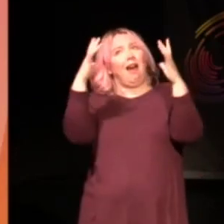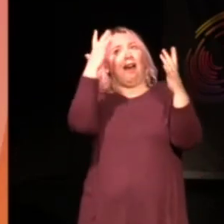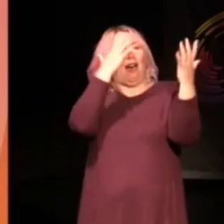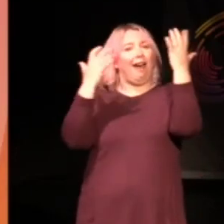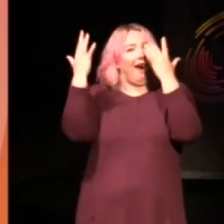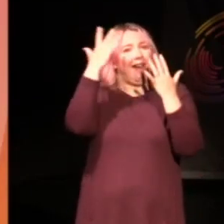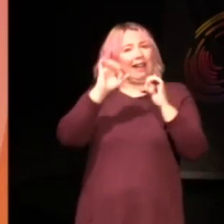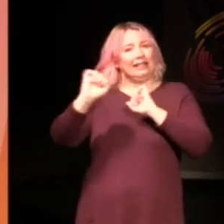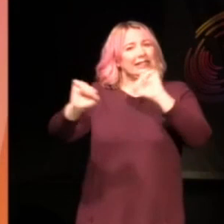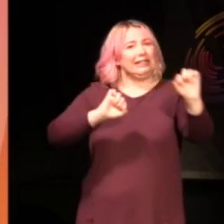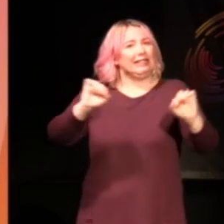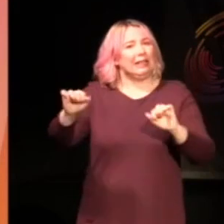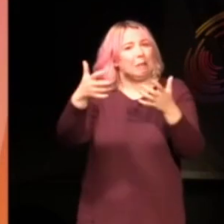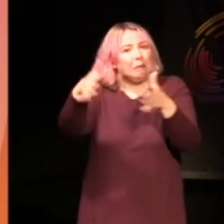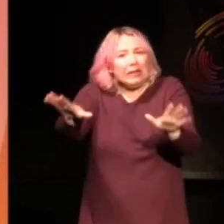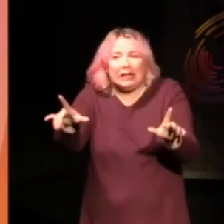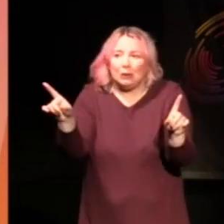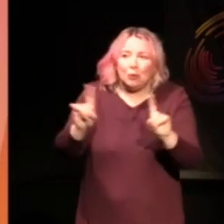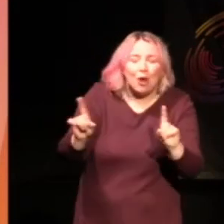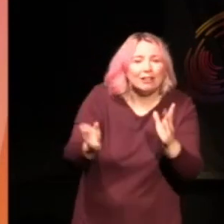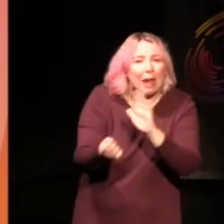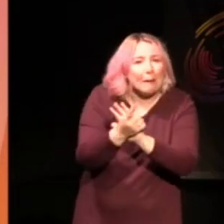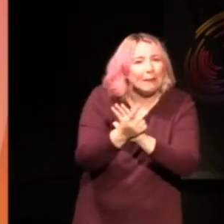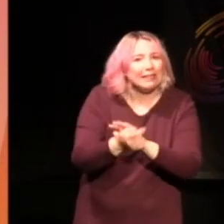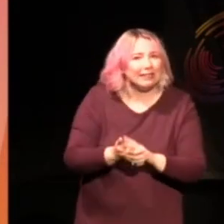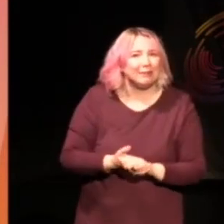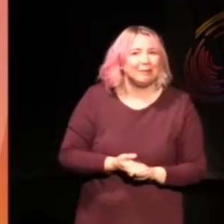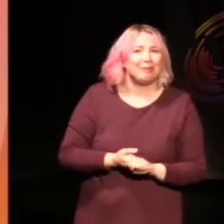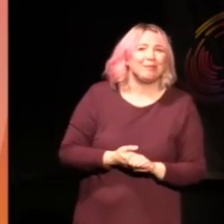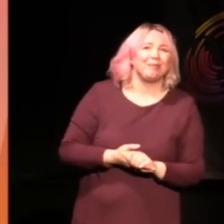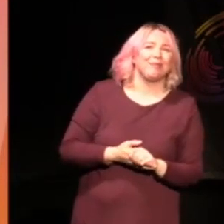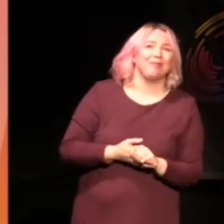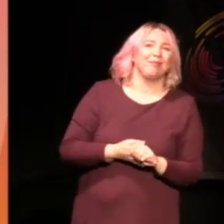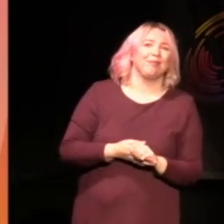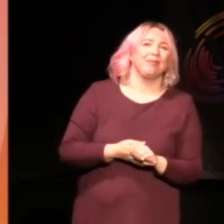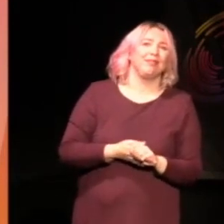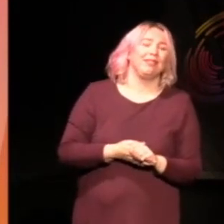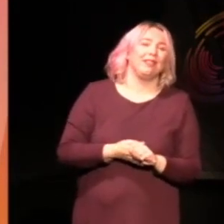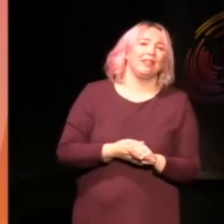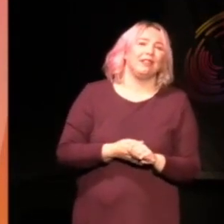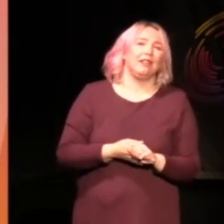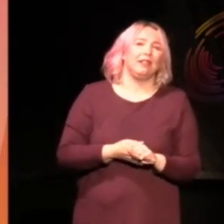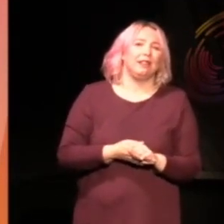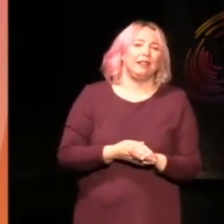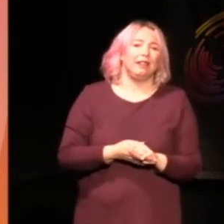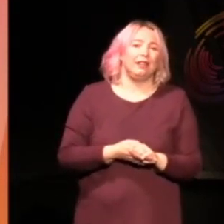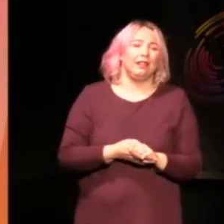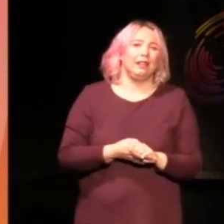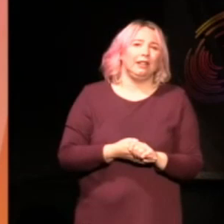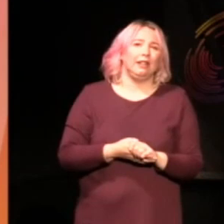it. Other questions? Yes, there's people here, one here and one at the back.